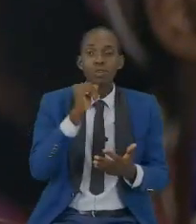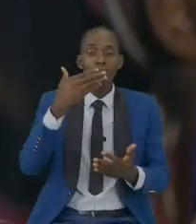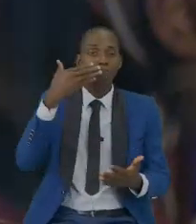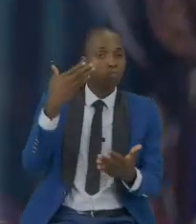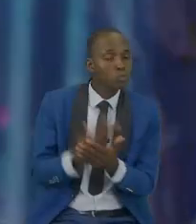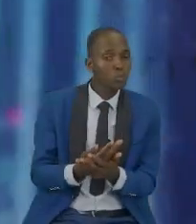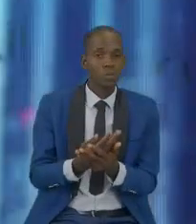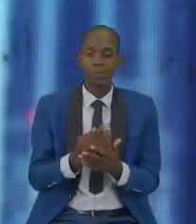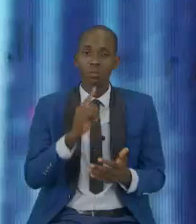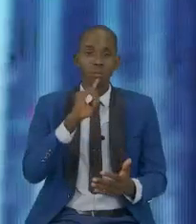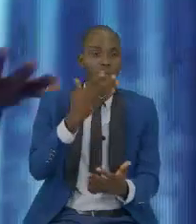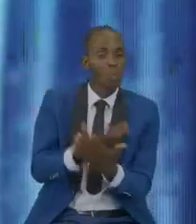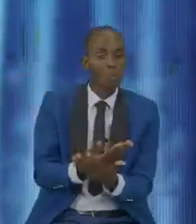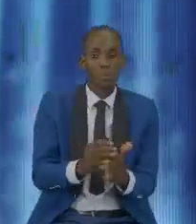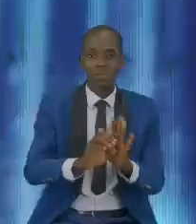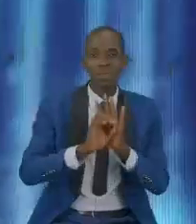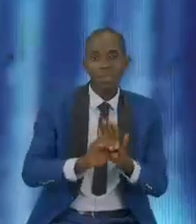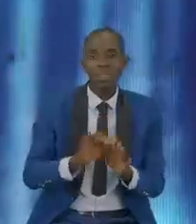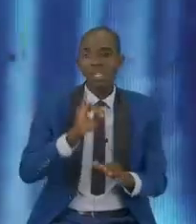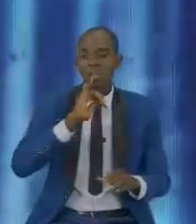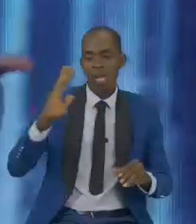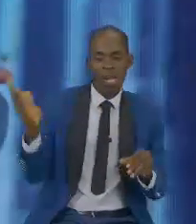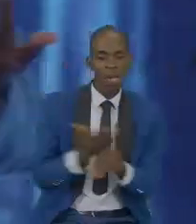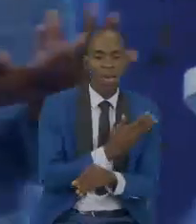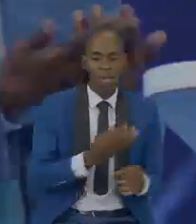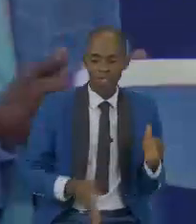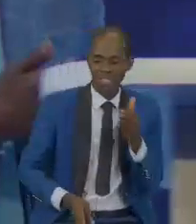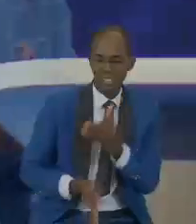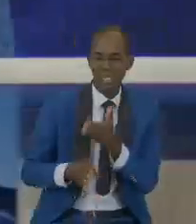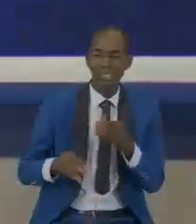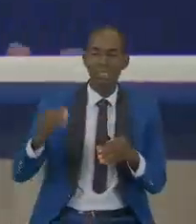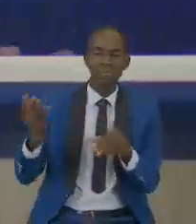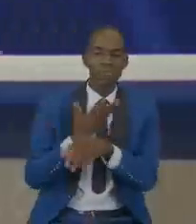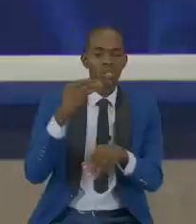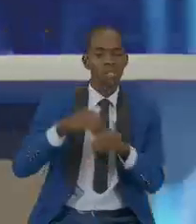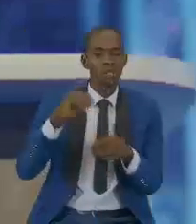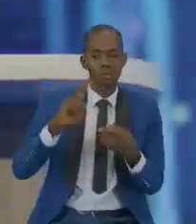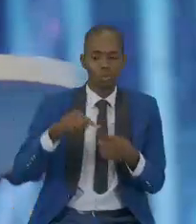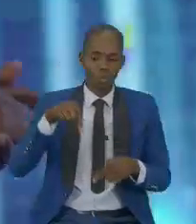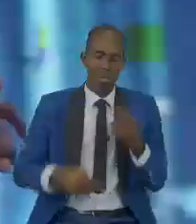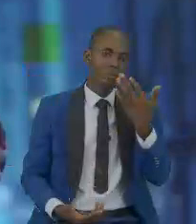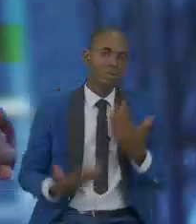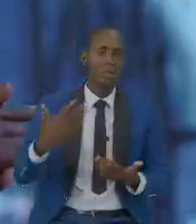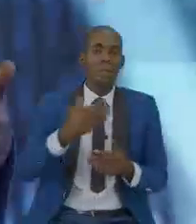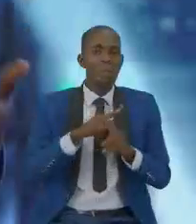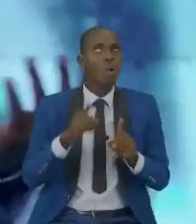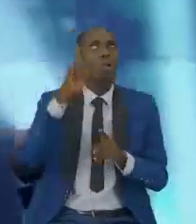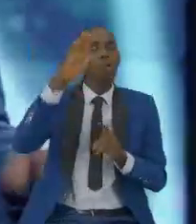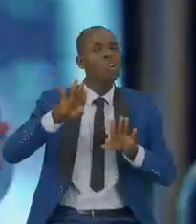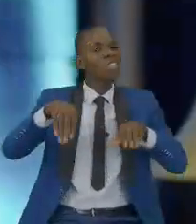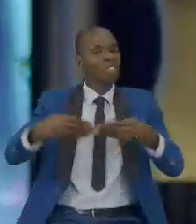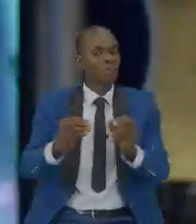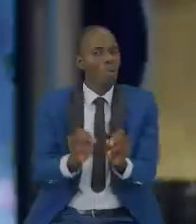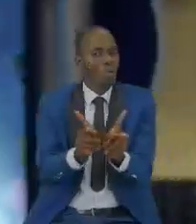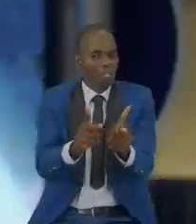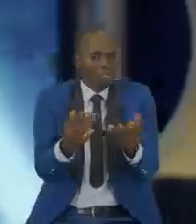cut down and cast into the fire. But the Lord gives us a chance today, and he says, if you will